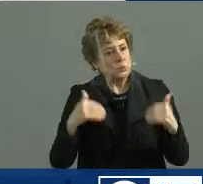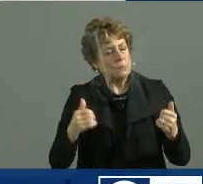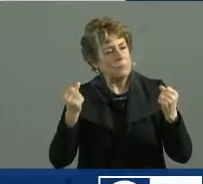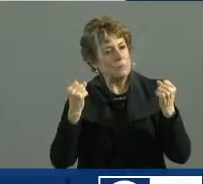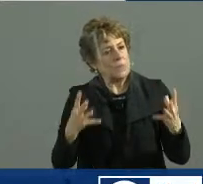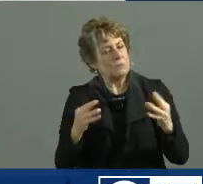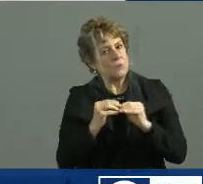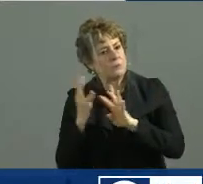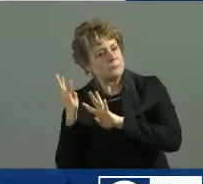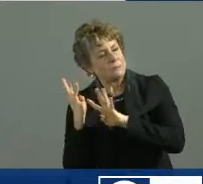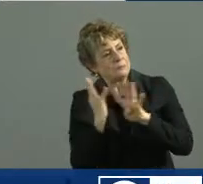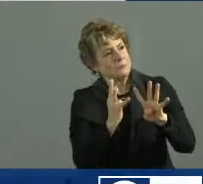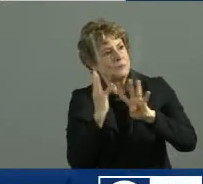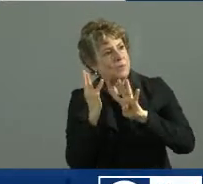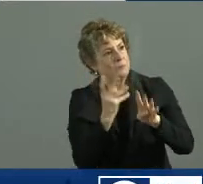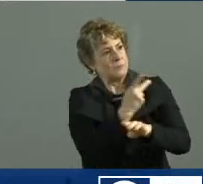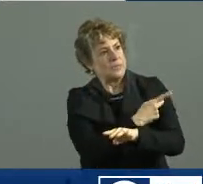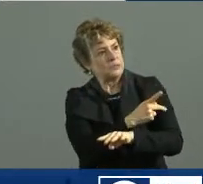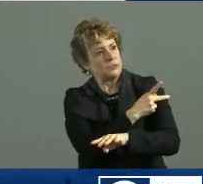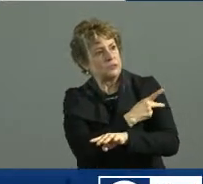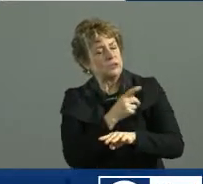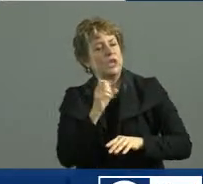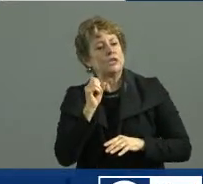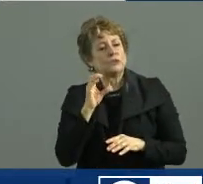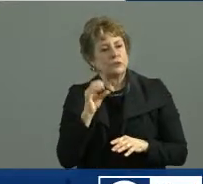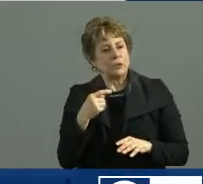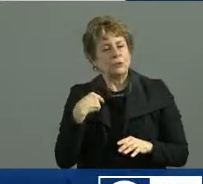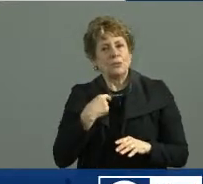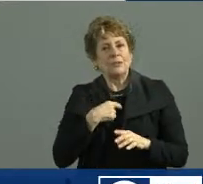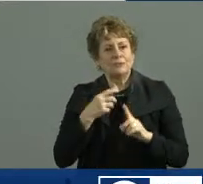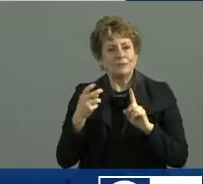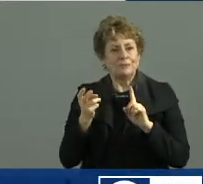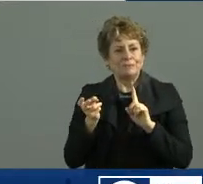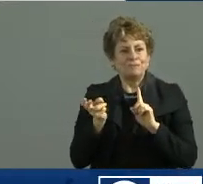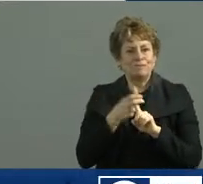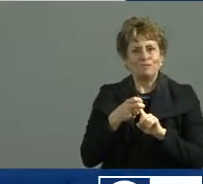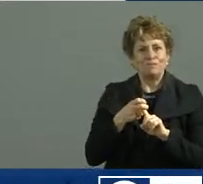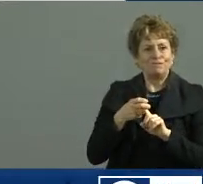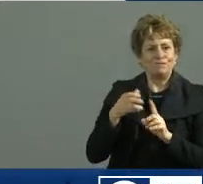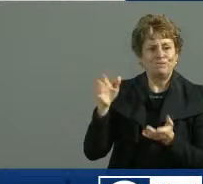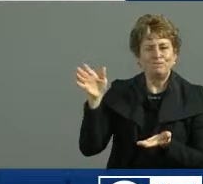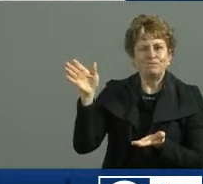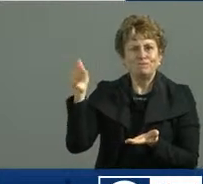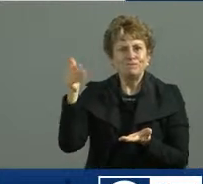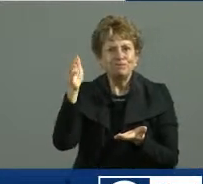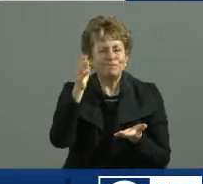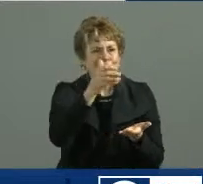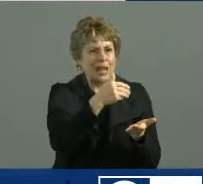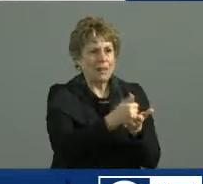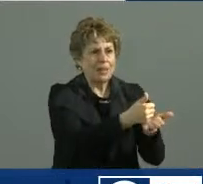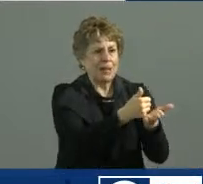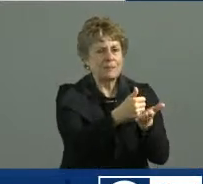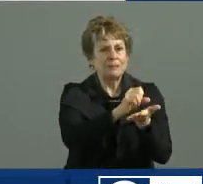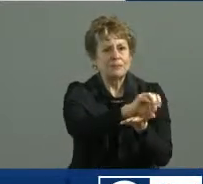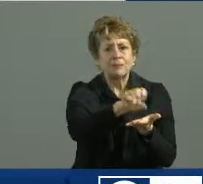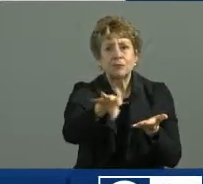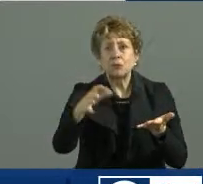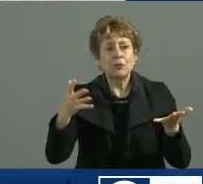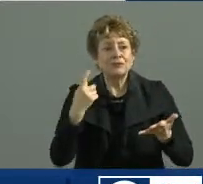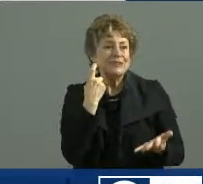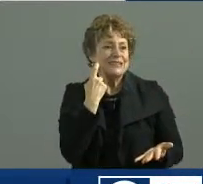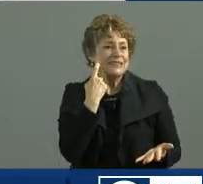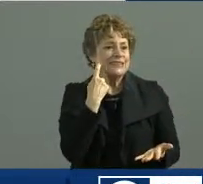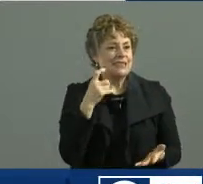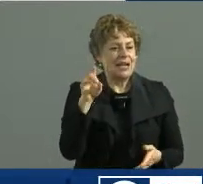to COVID-19, and so we have worked to provide different resources throughout the pandemic, but most recently, $85